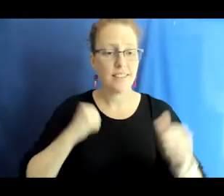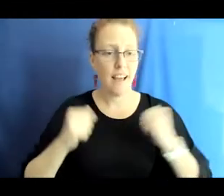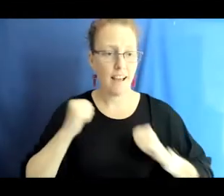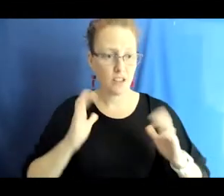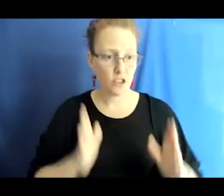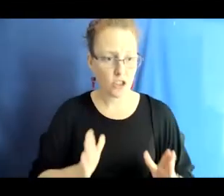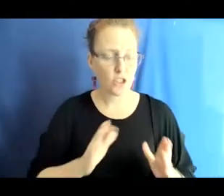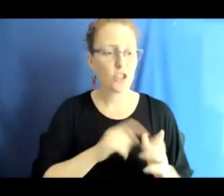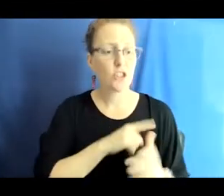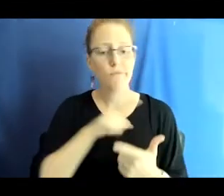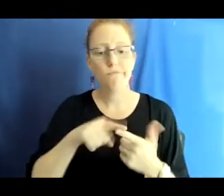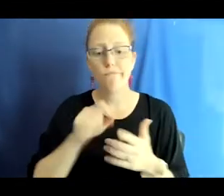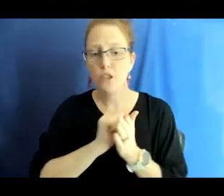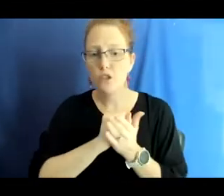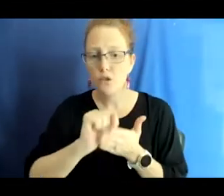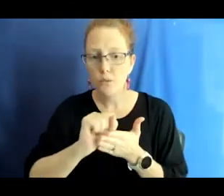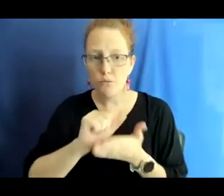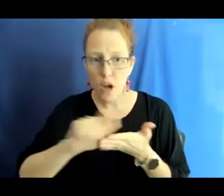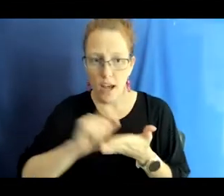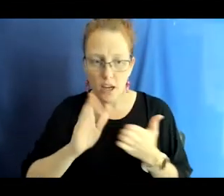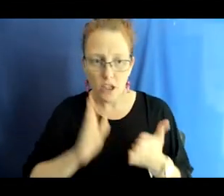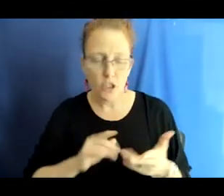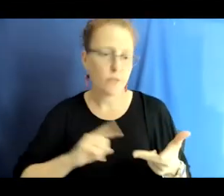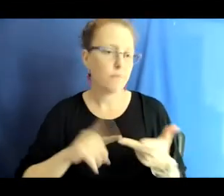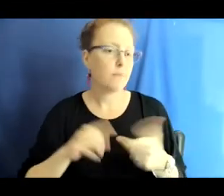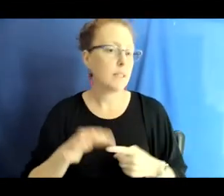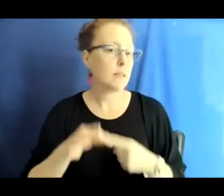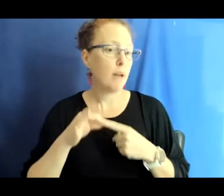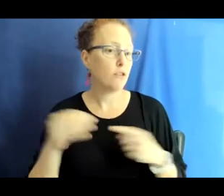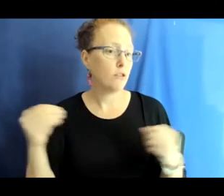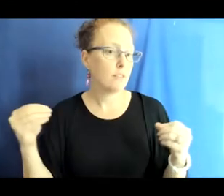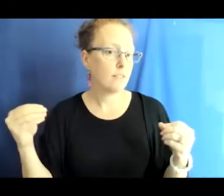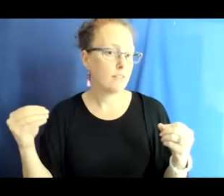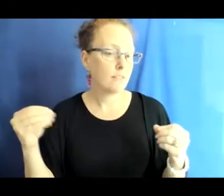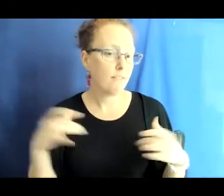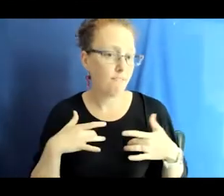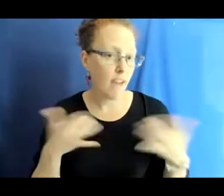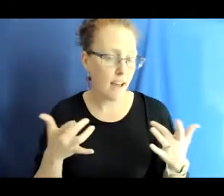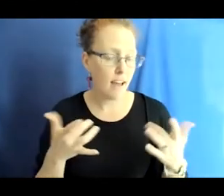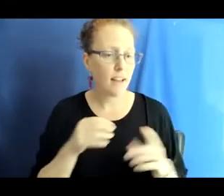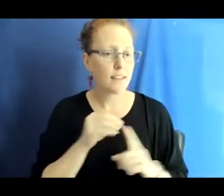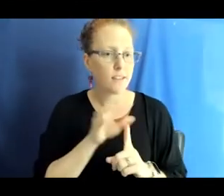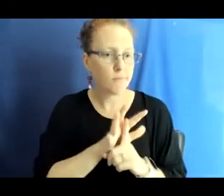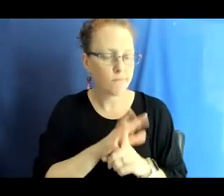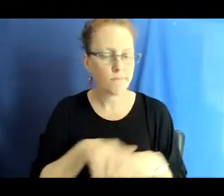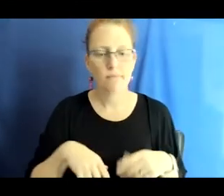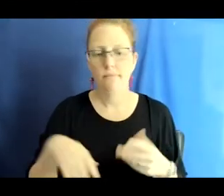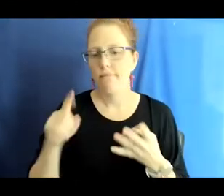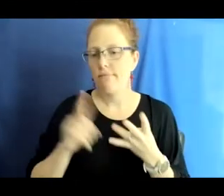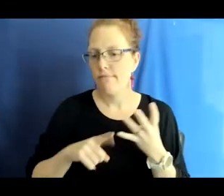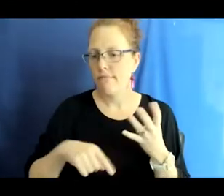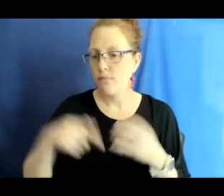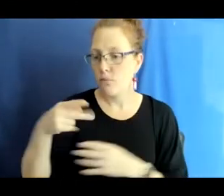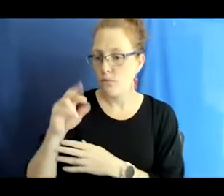writer, like special effects maker, props, you name it, like everything. And as you mentioned, this is our